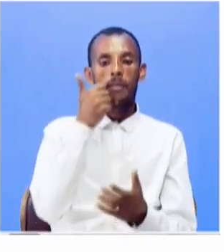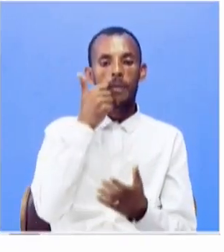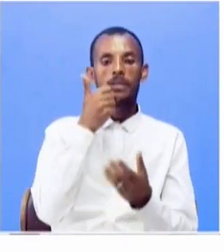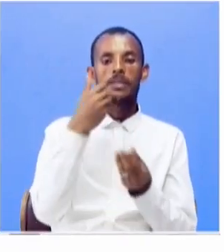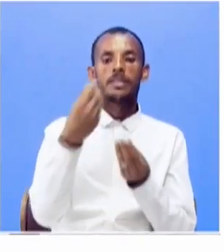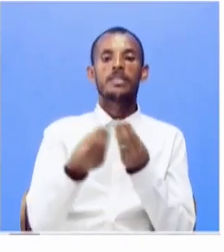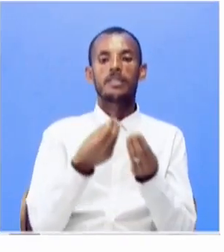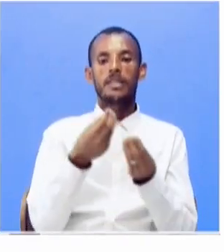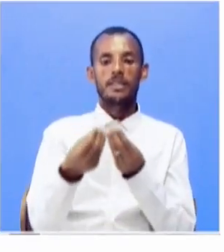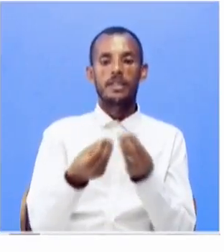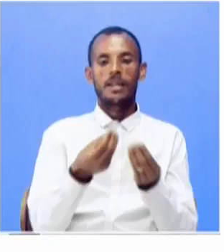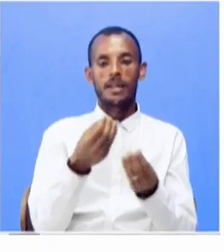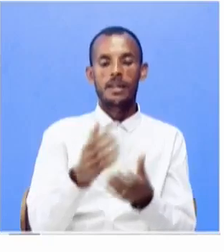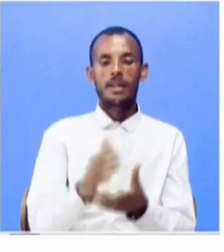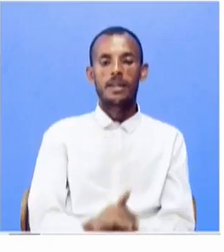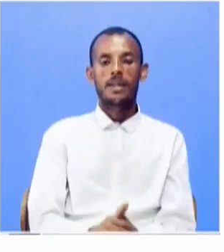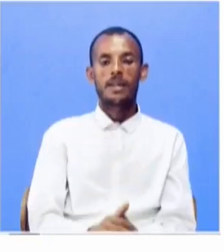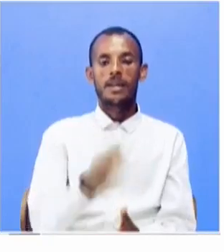is